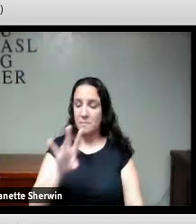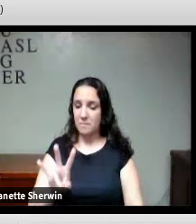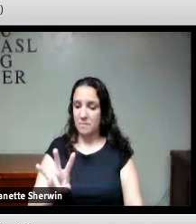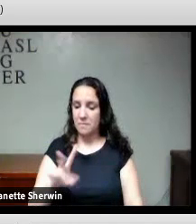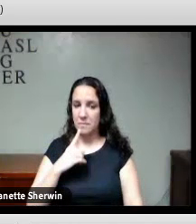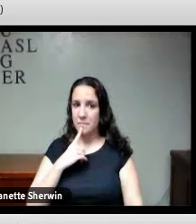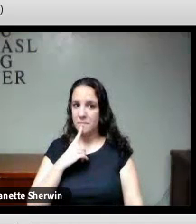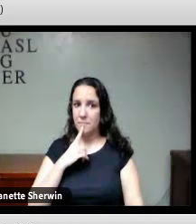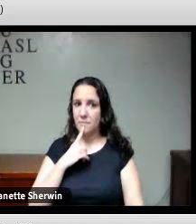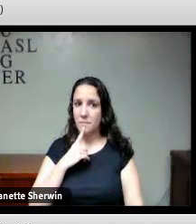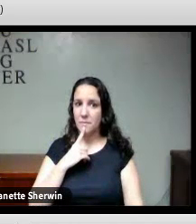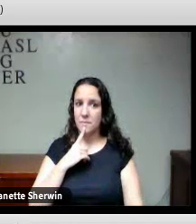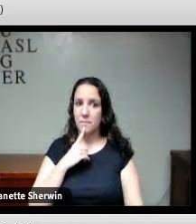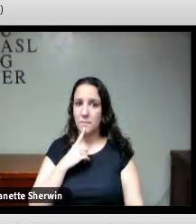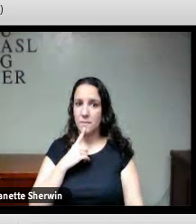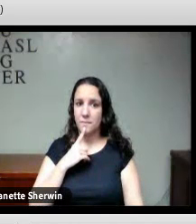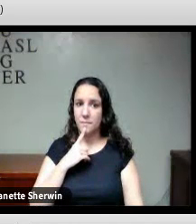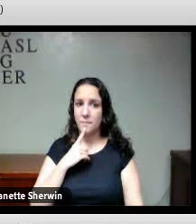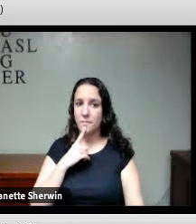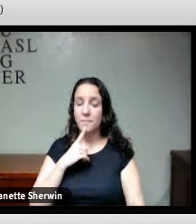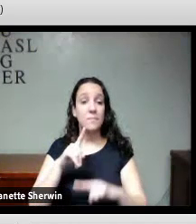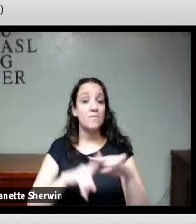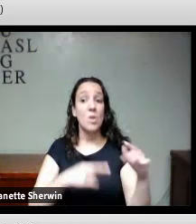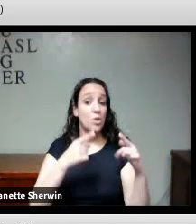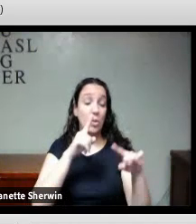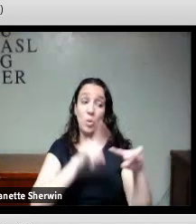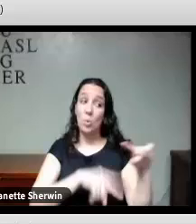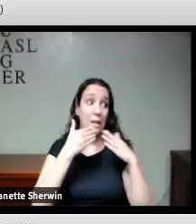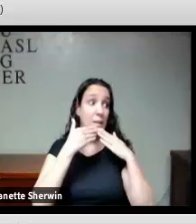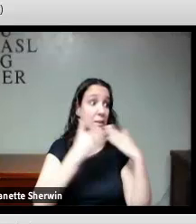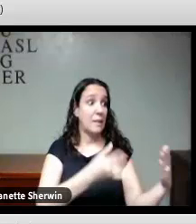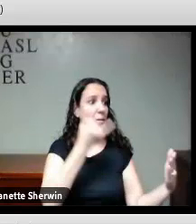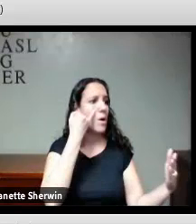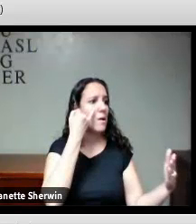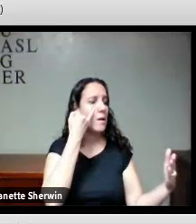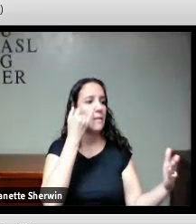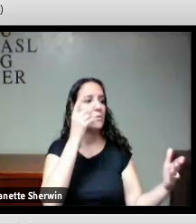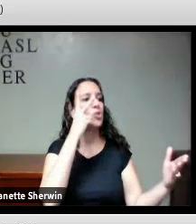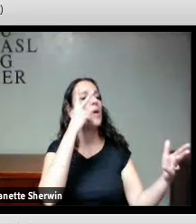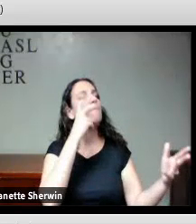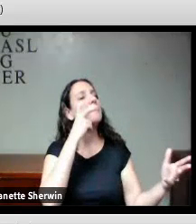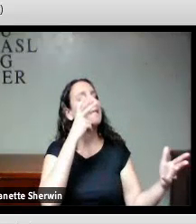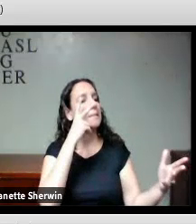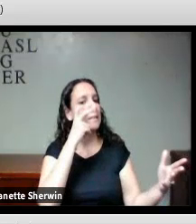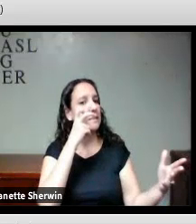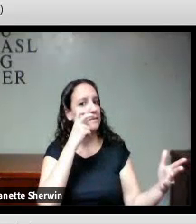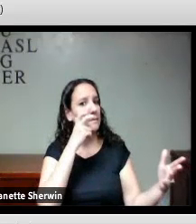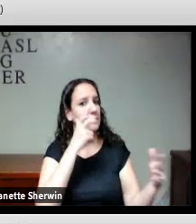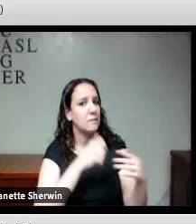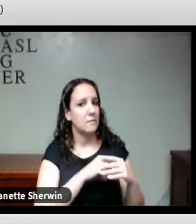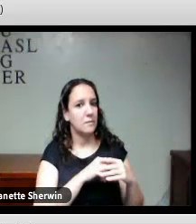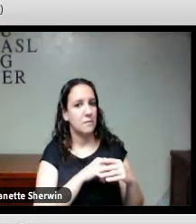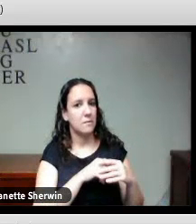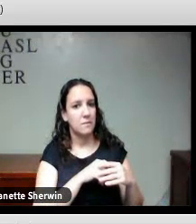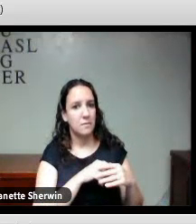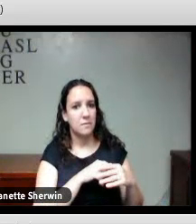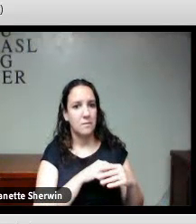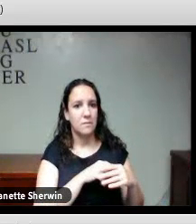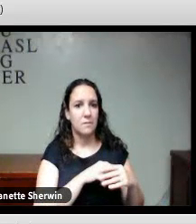them unless you have first listened to them. And I found this little icon on one of my clip art sites that I subscribe